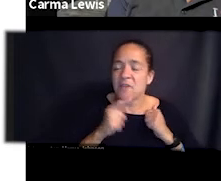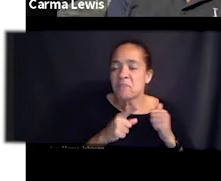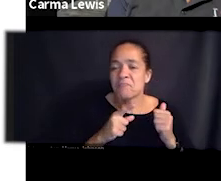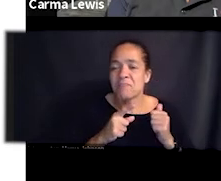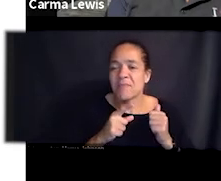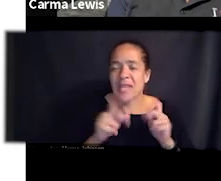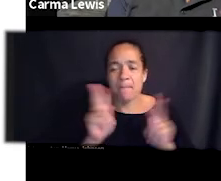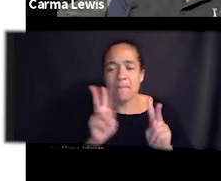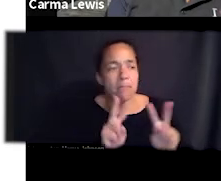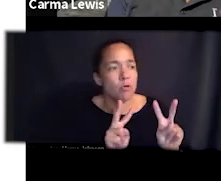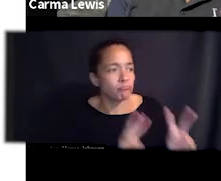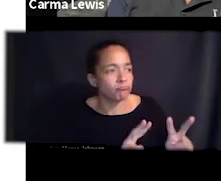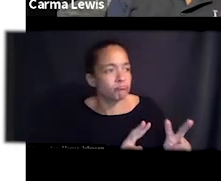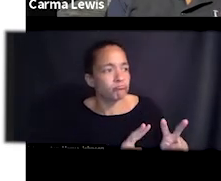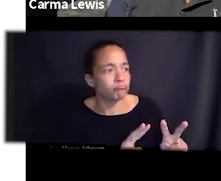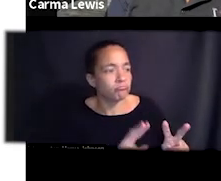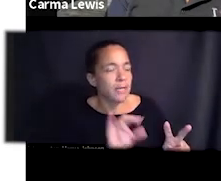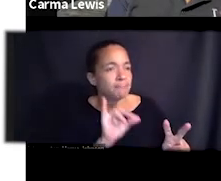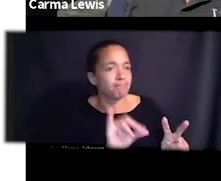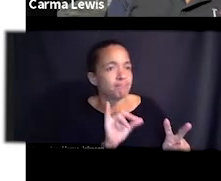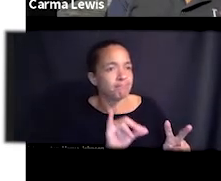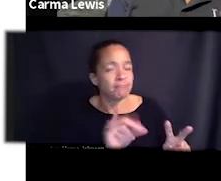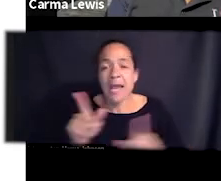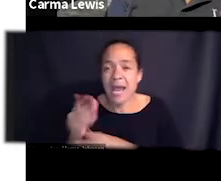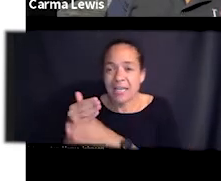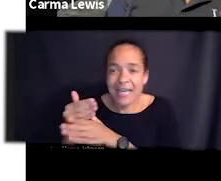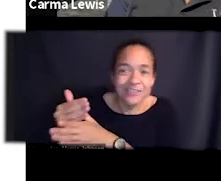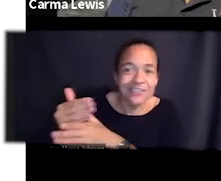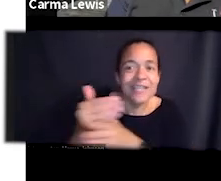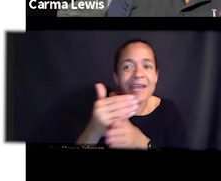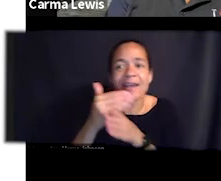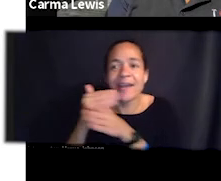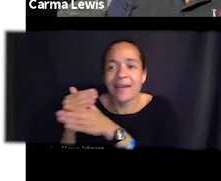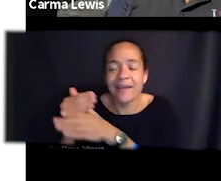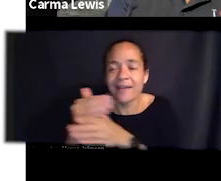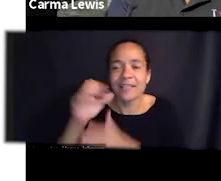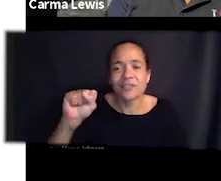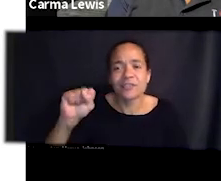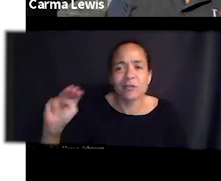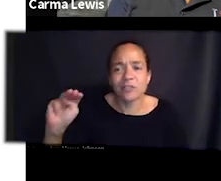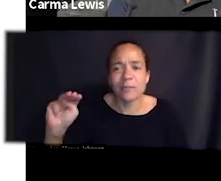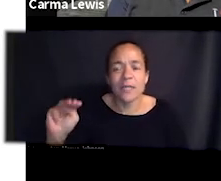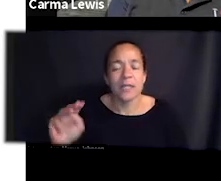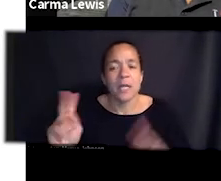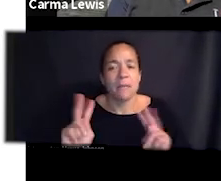people saw that. It was being shared around social media and people saw that as